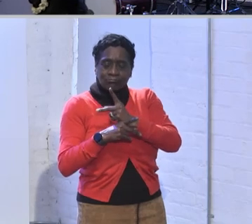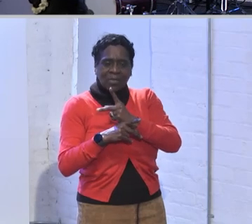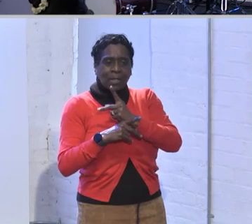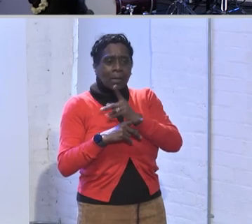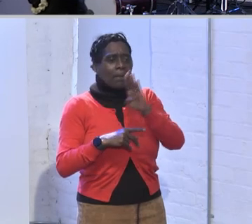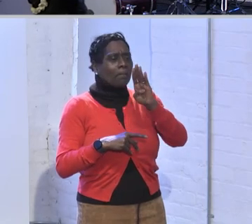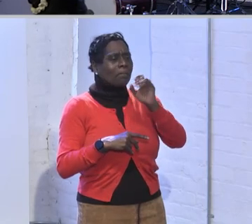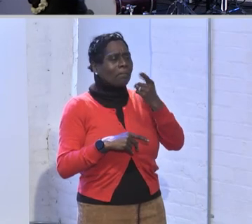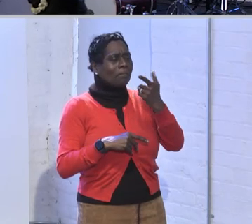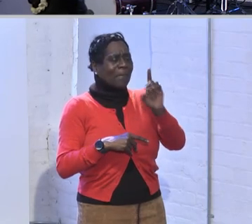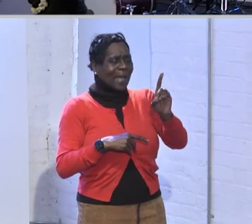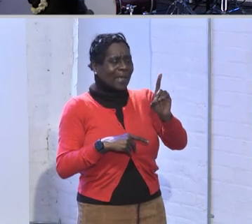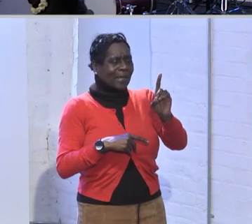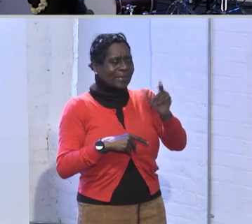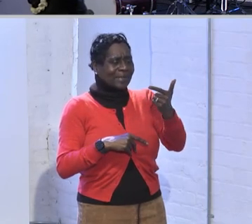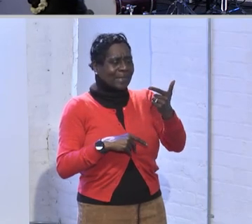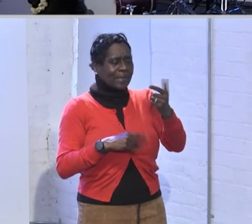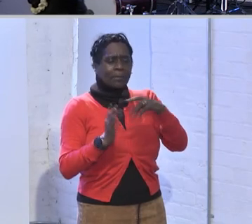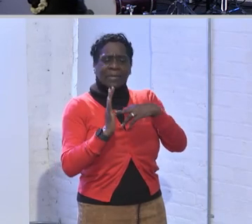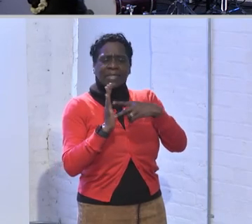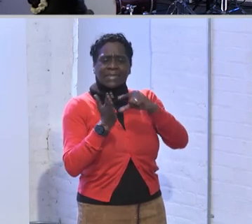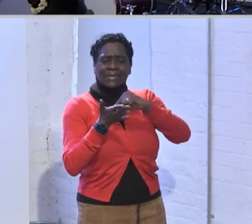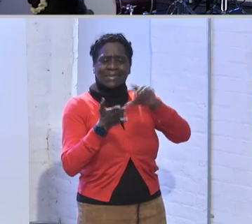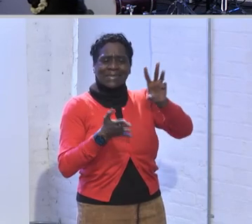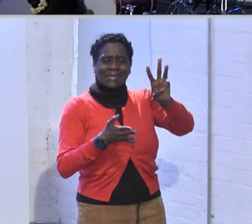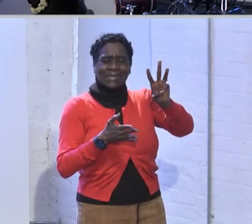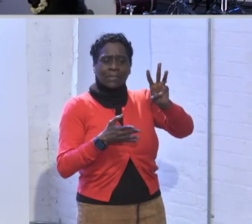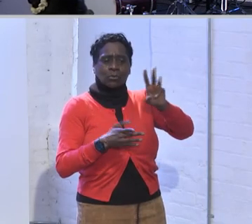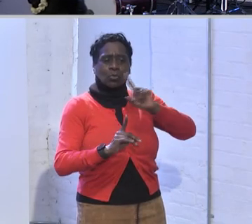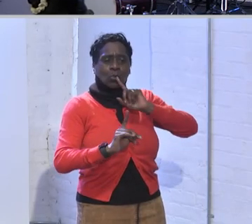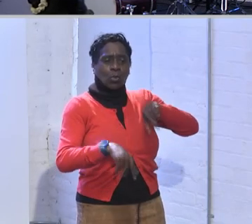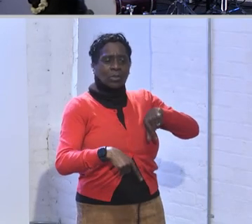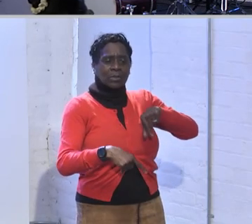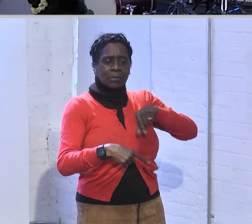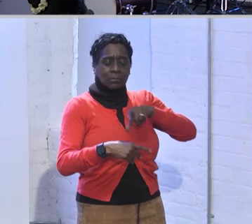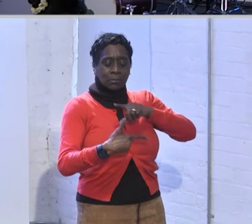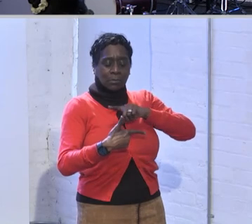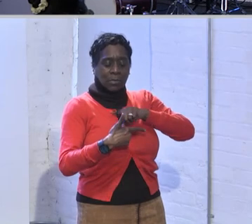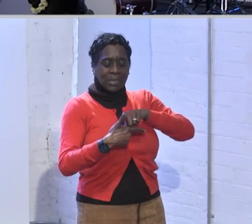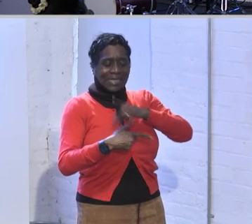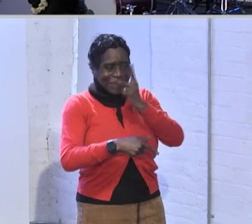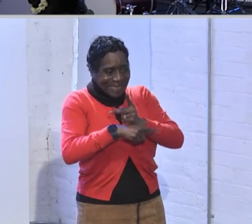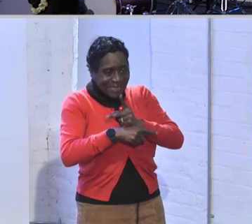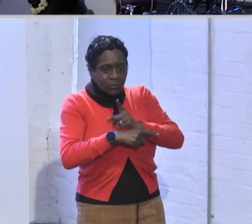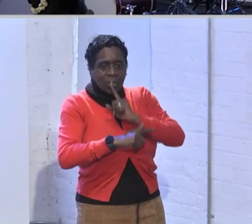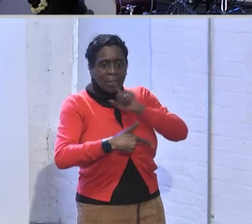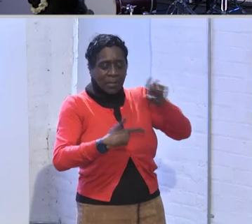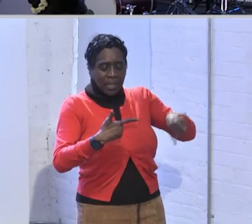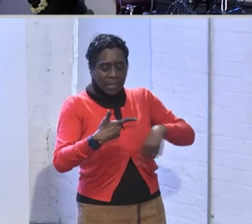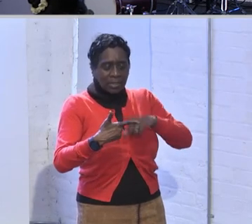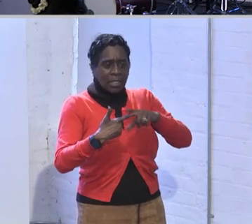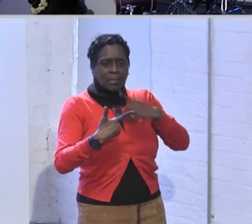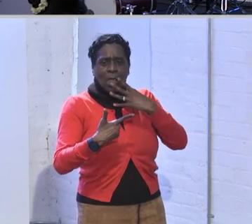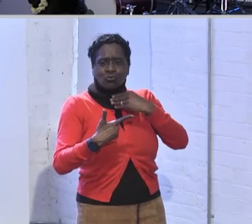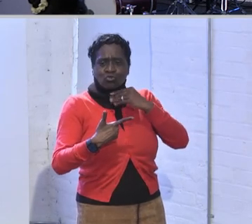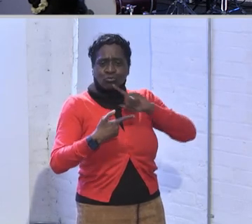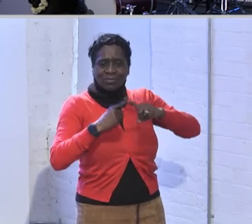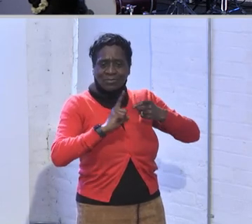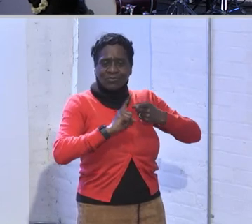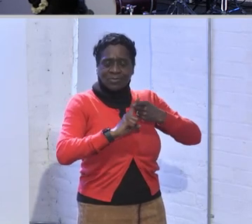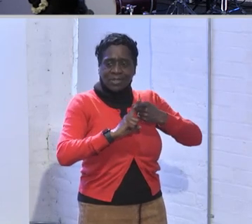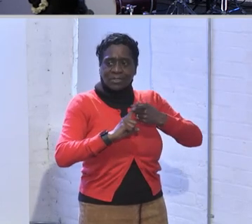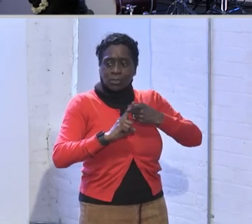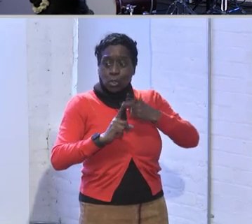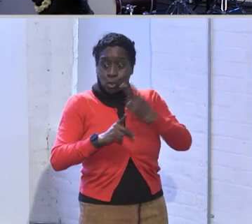binding what? Well, in verse 6, the words that I command you, so bind them. And our Jewish friends have taken